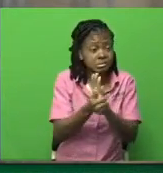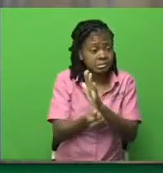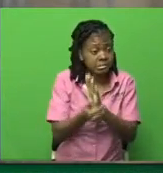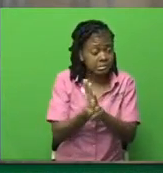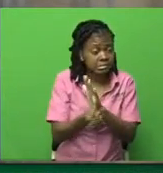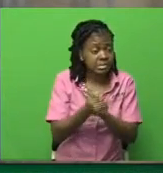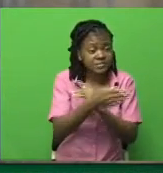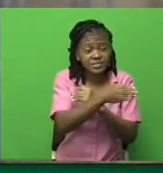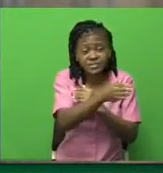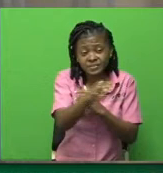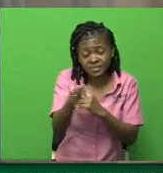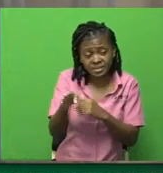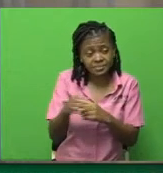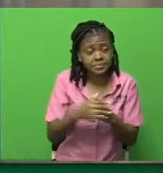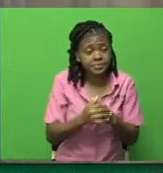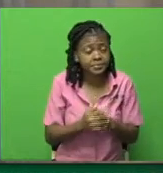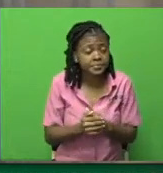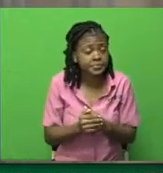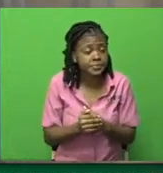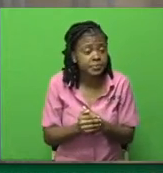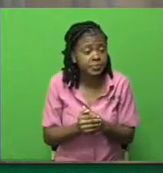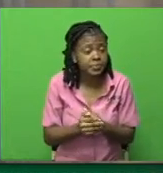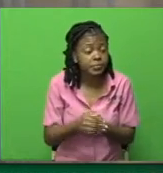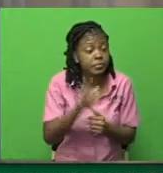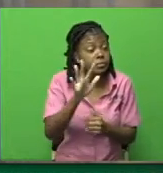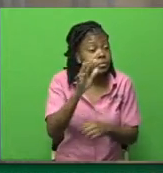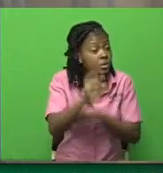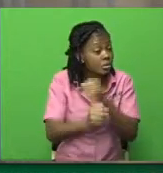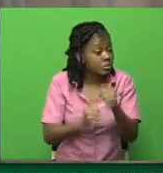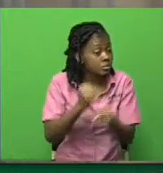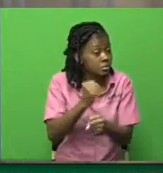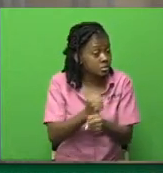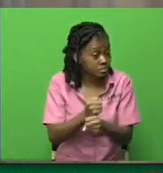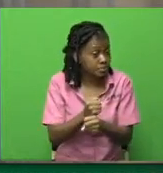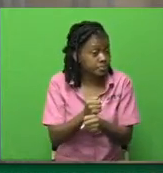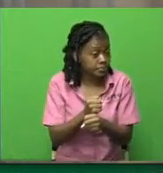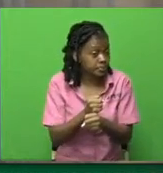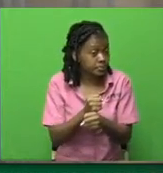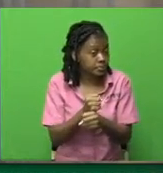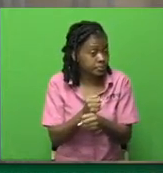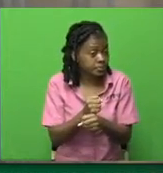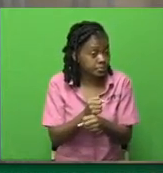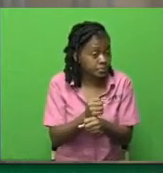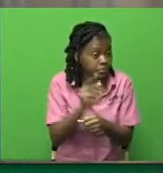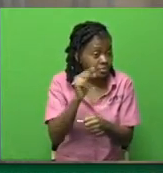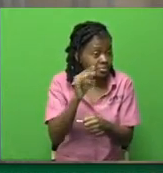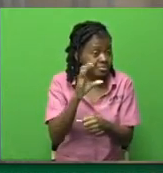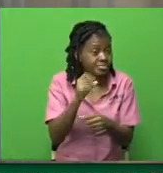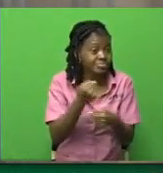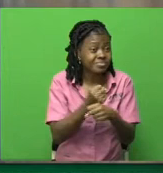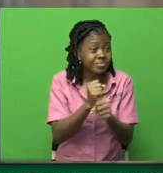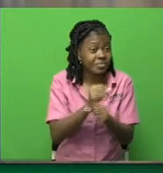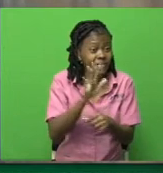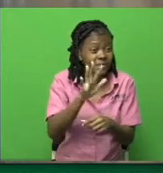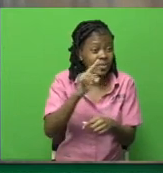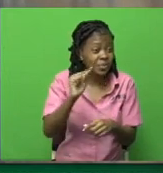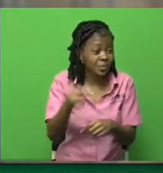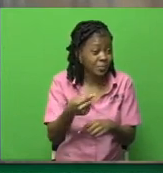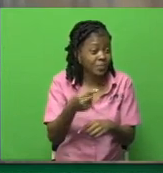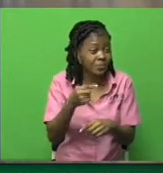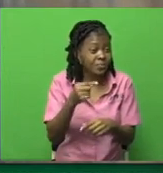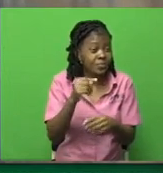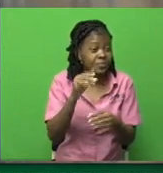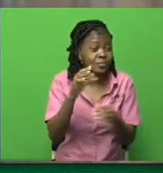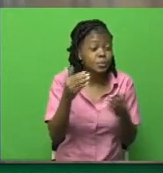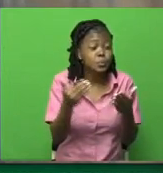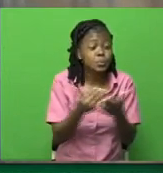up for them in that five we appearance we were able to create 54 500 new jobs